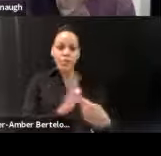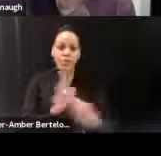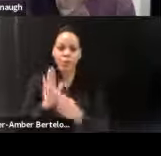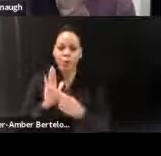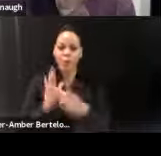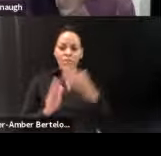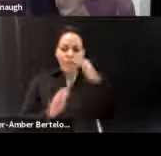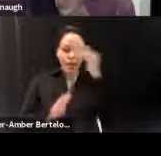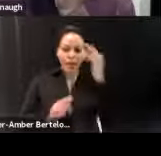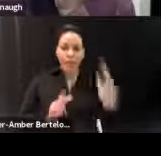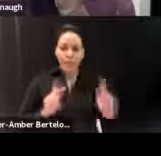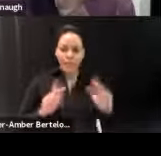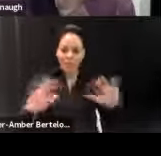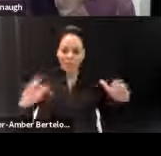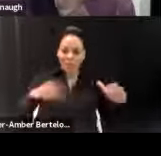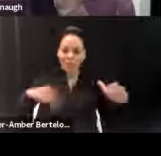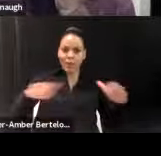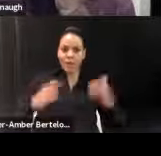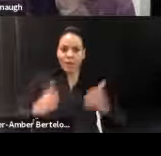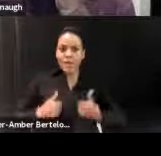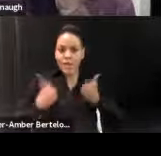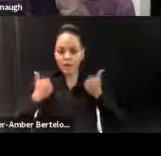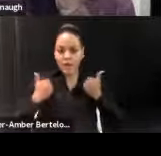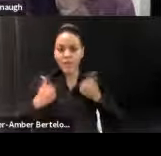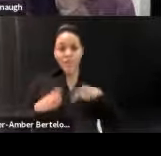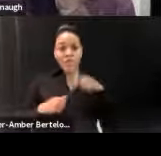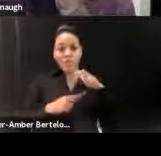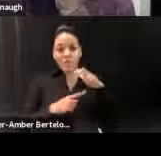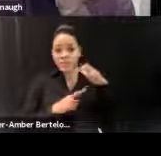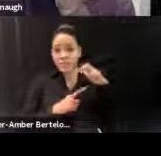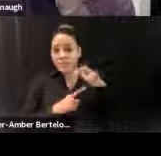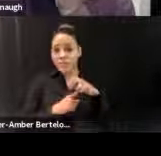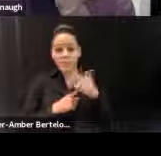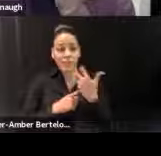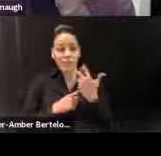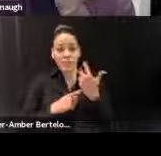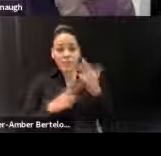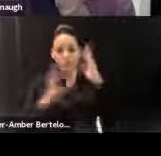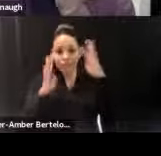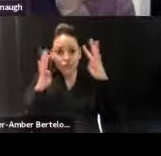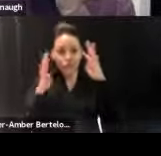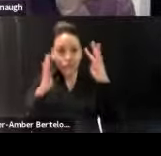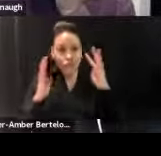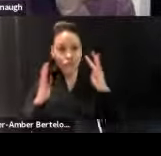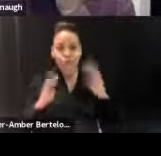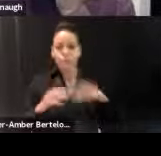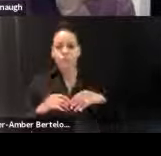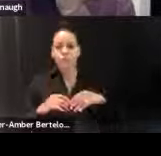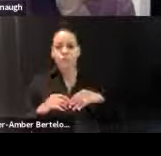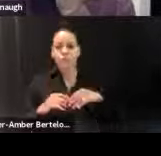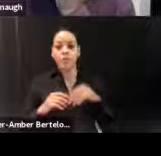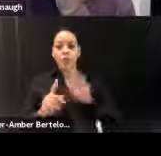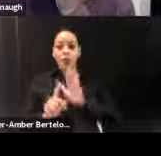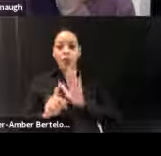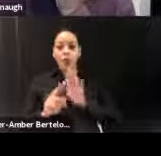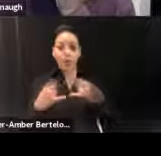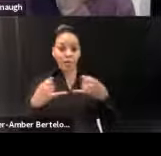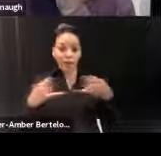And she's a master craftsperson. I mean, you know, her lines